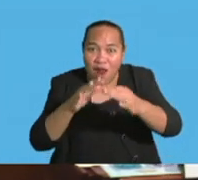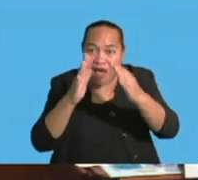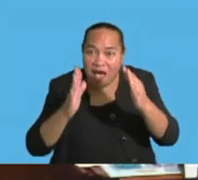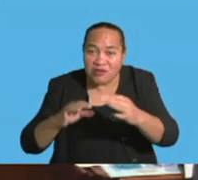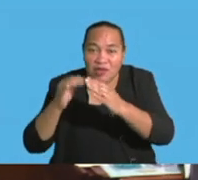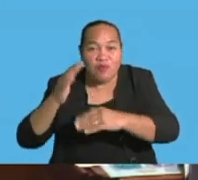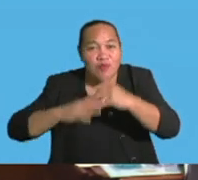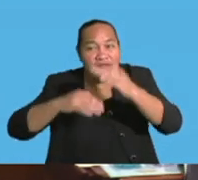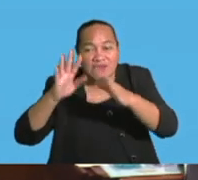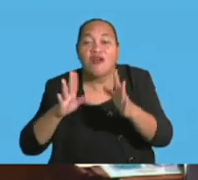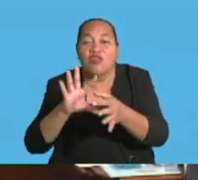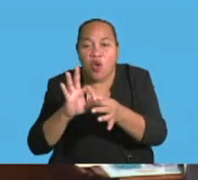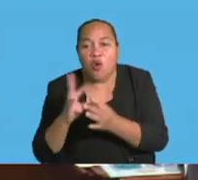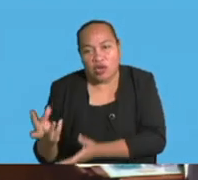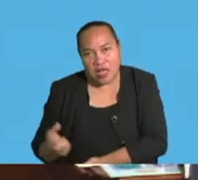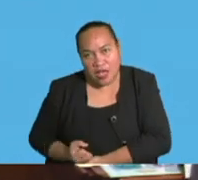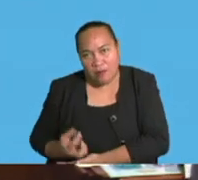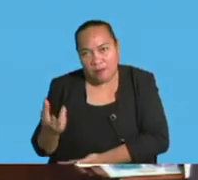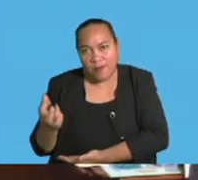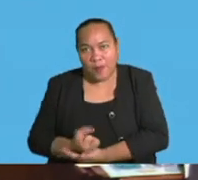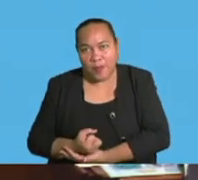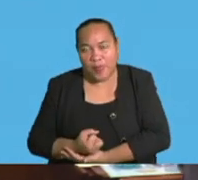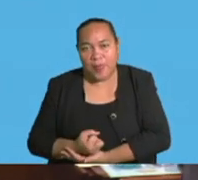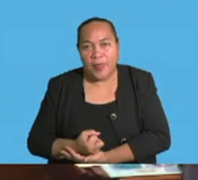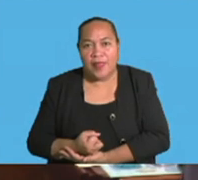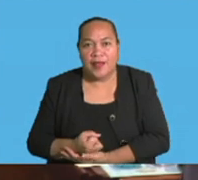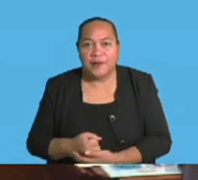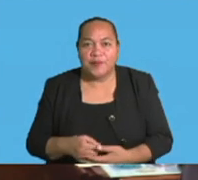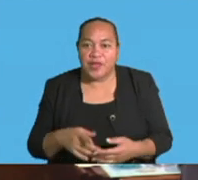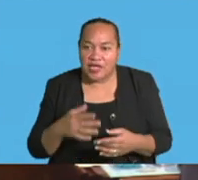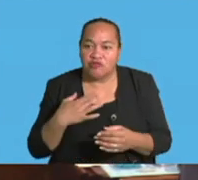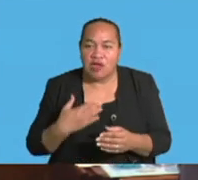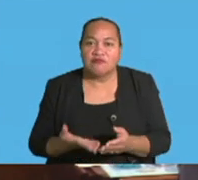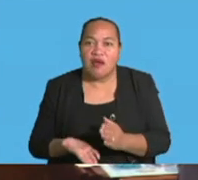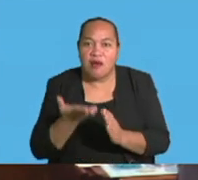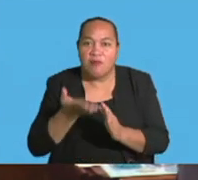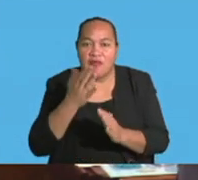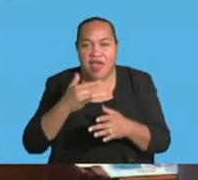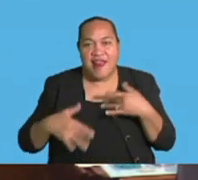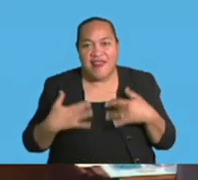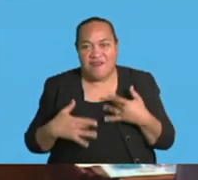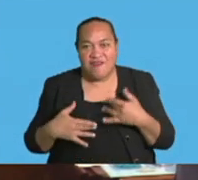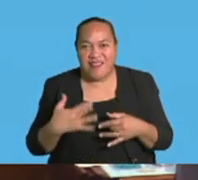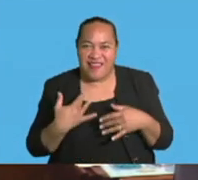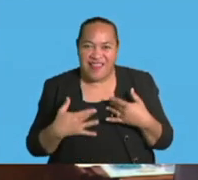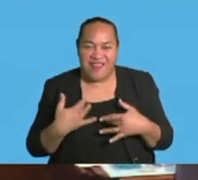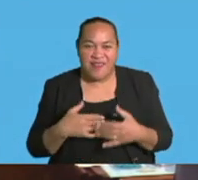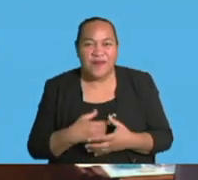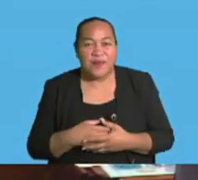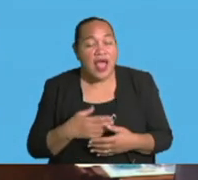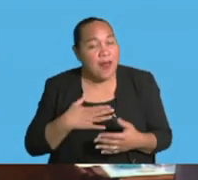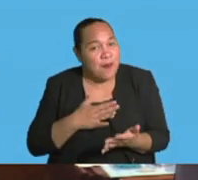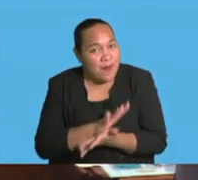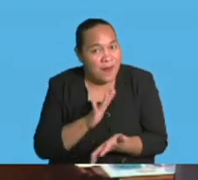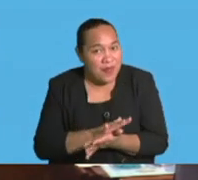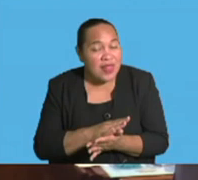opportunities for income generation and elevating living standards. I am again pleased to inform the August Parliament that government